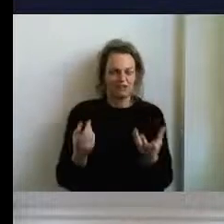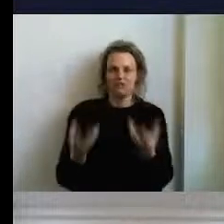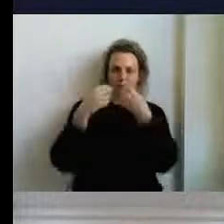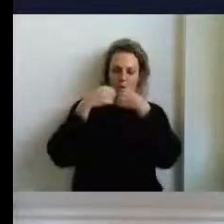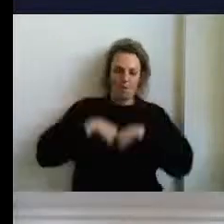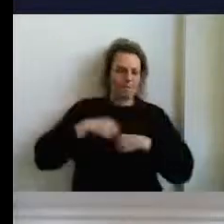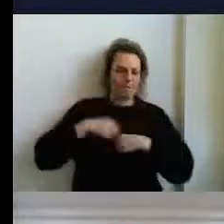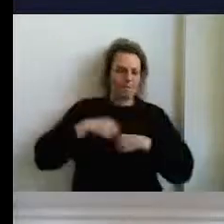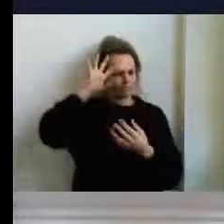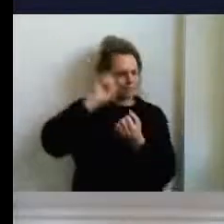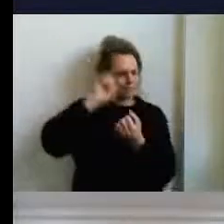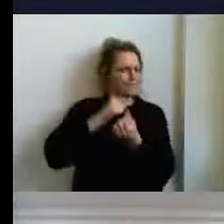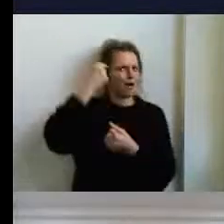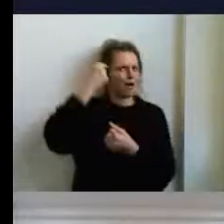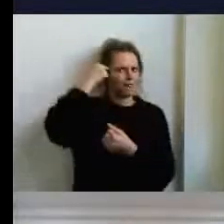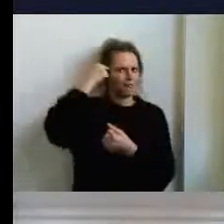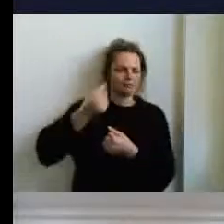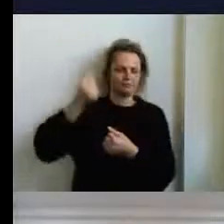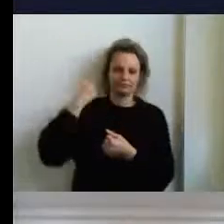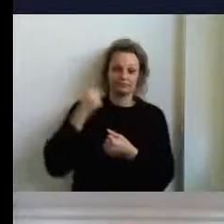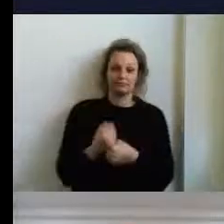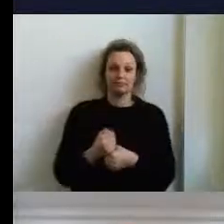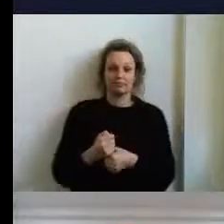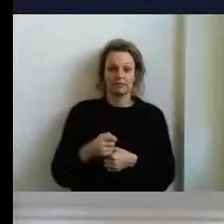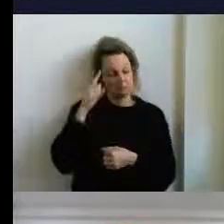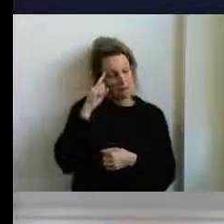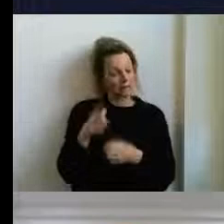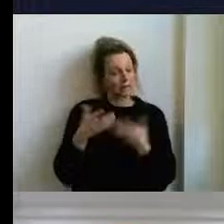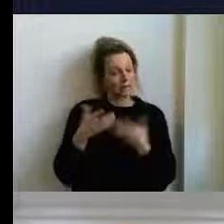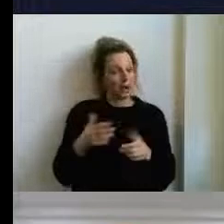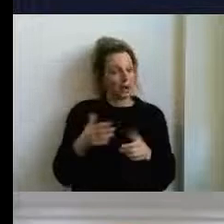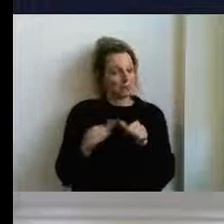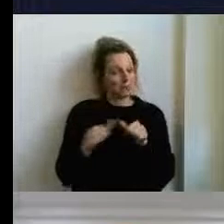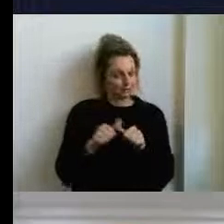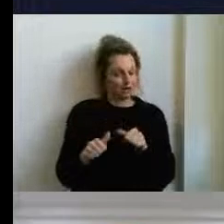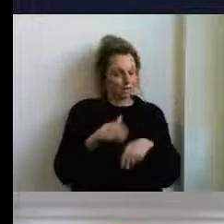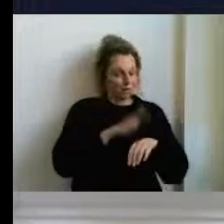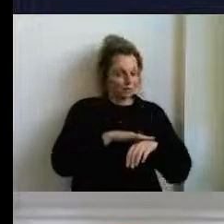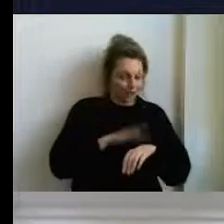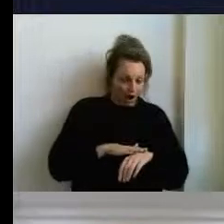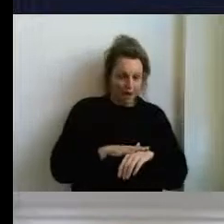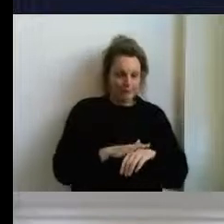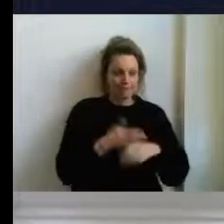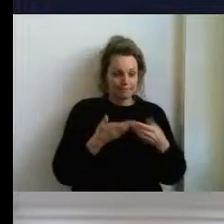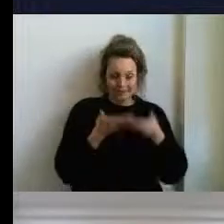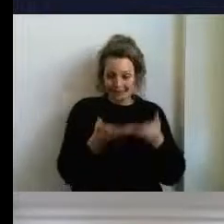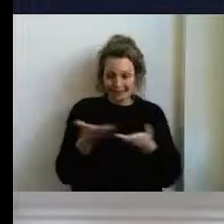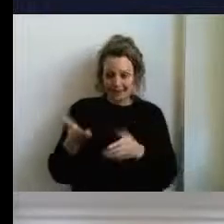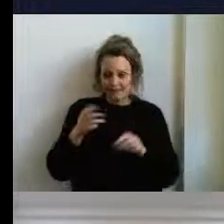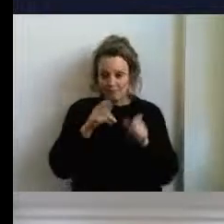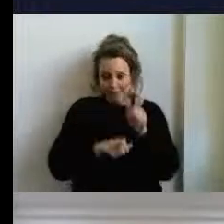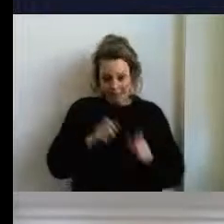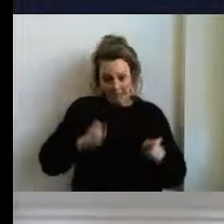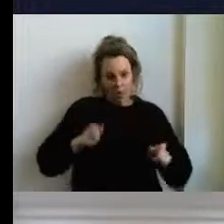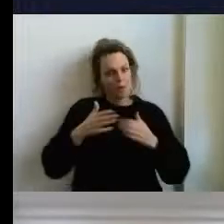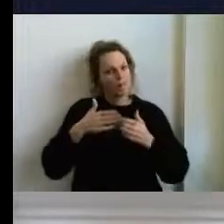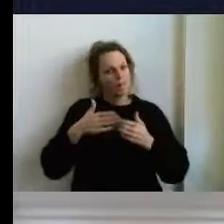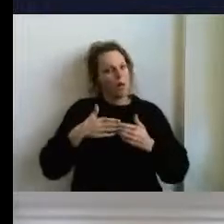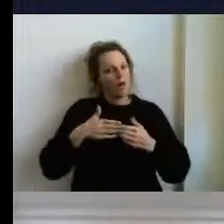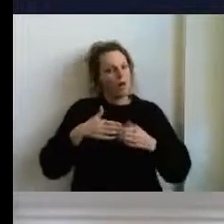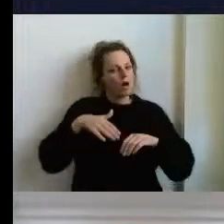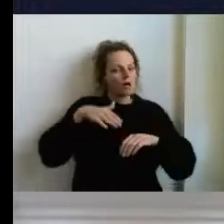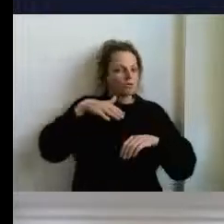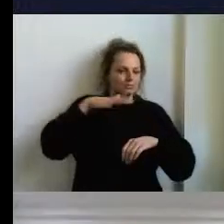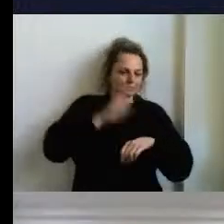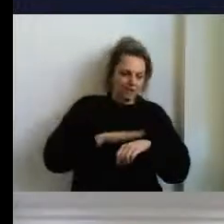work harder to find times for people to spend time on their personalization of technology, and put specific time in the workplace to just